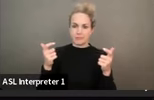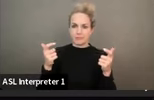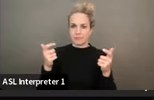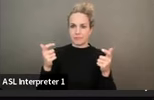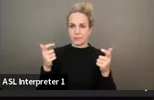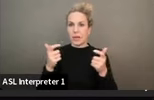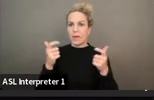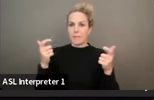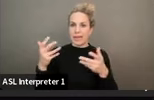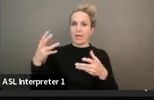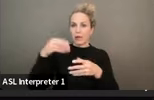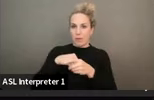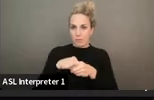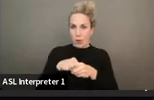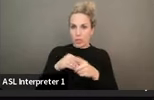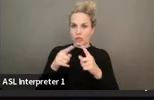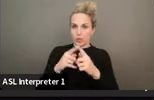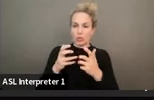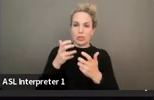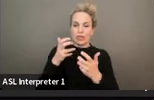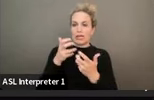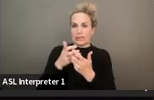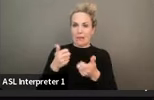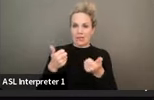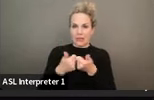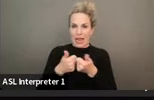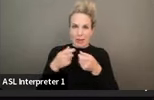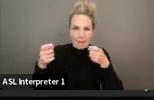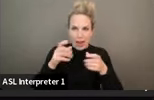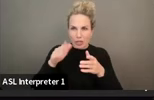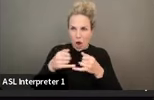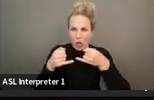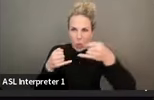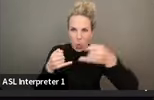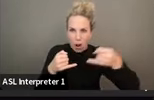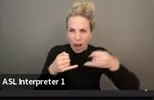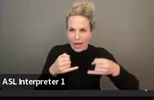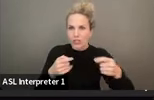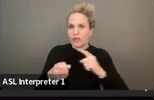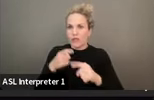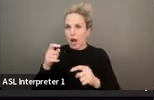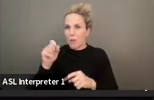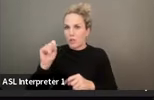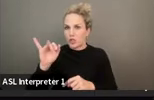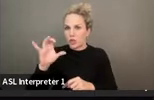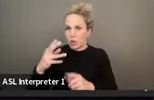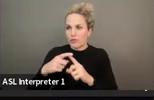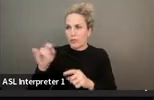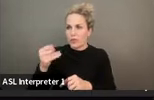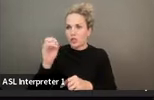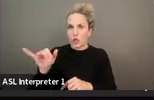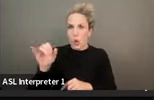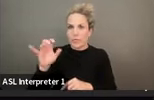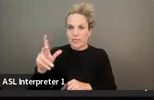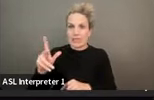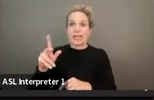a huge component to adaptive gaming is managing all the wires that come from these switches, the joysticks. The last